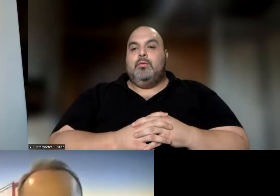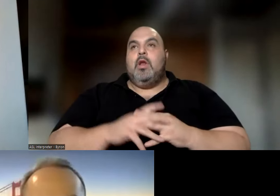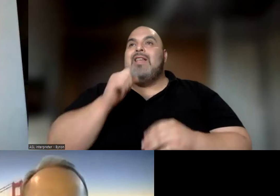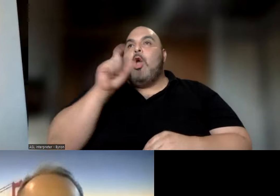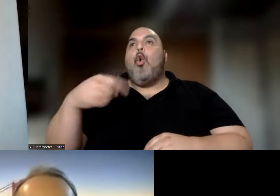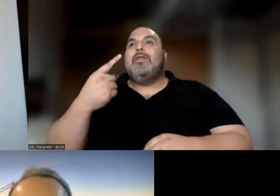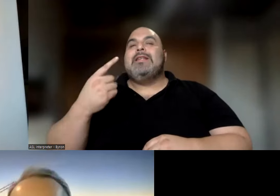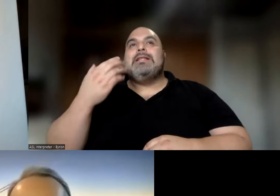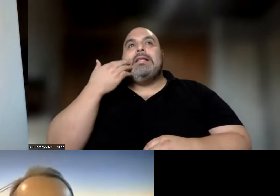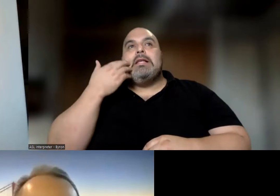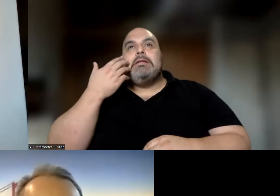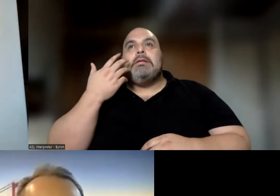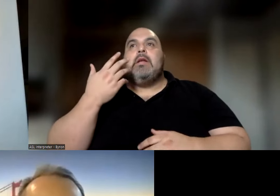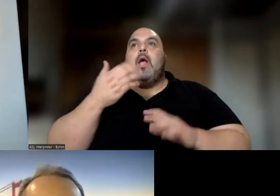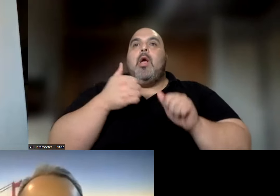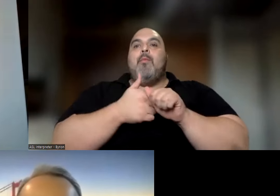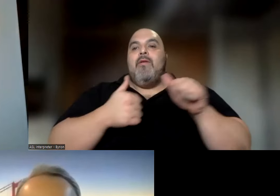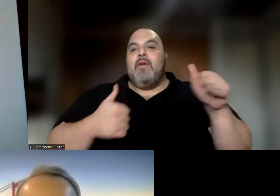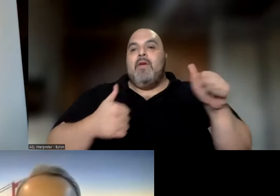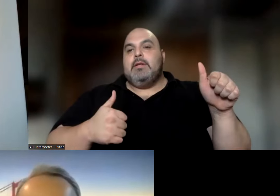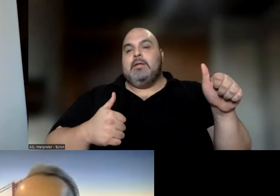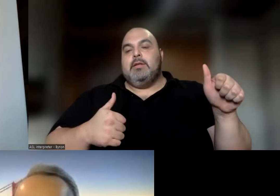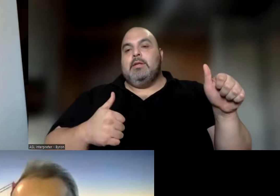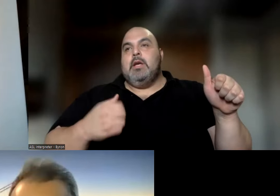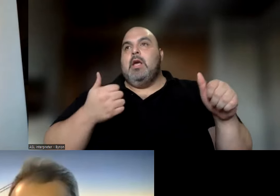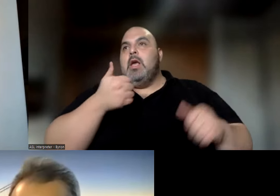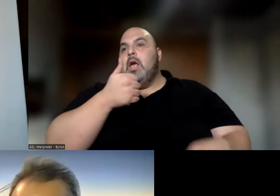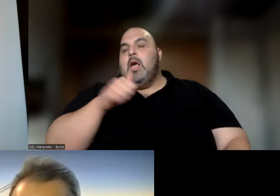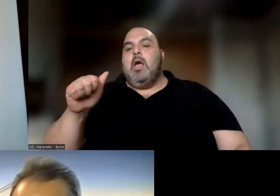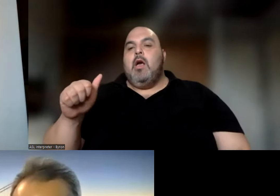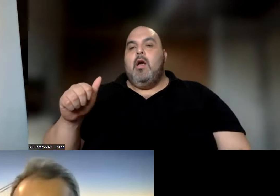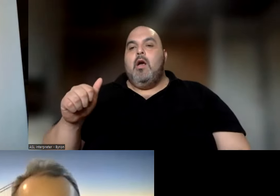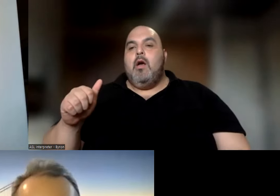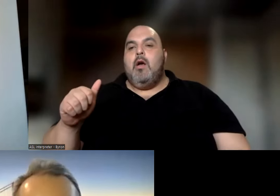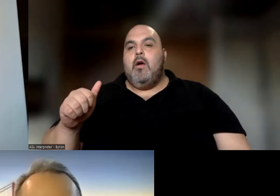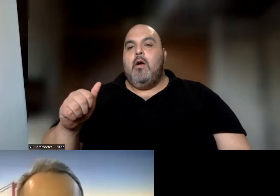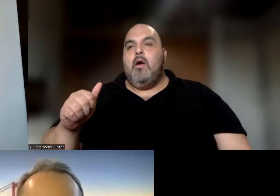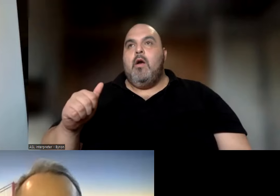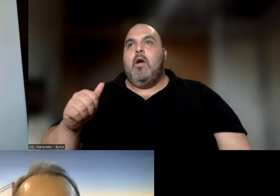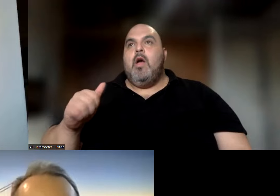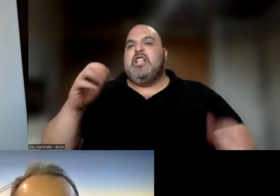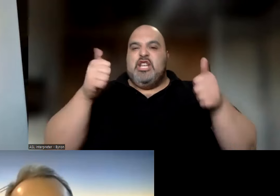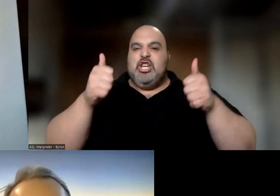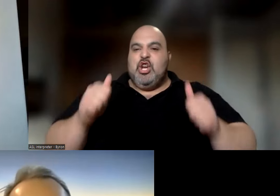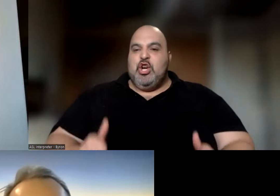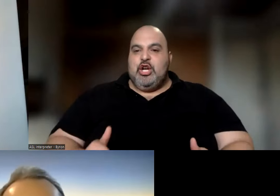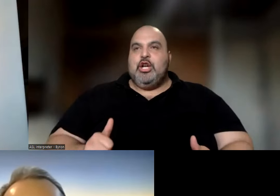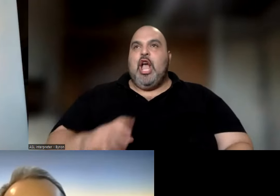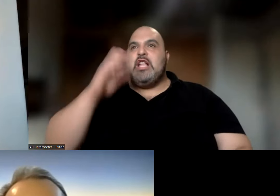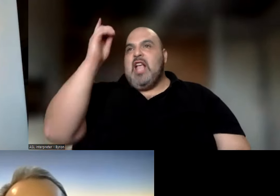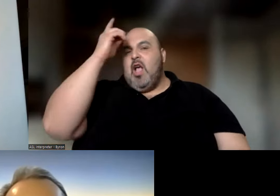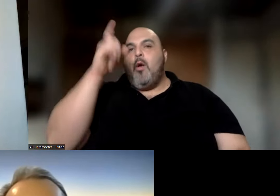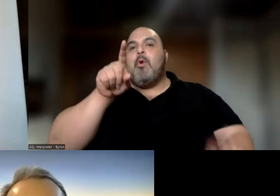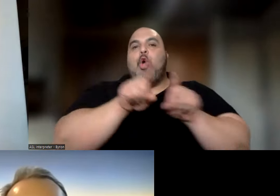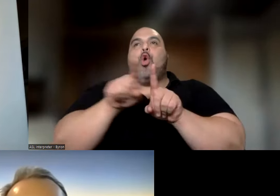sense of preventing, any deterioration in dementia, but also in